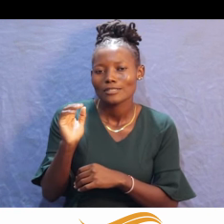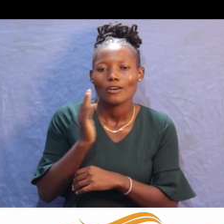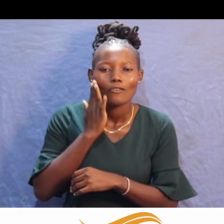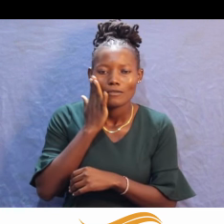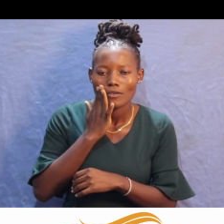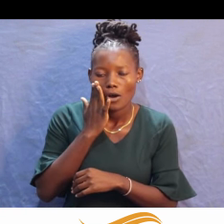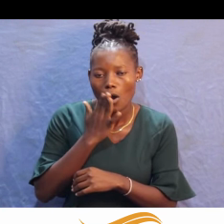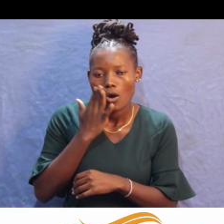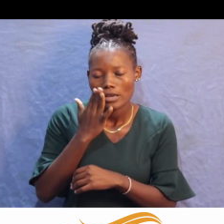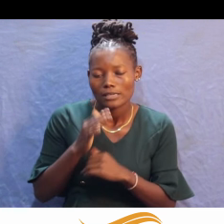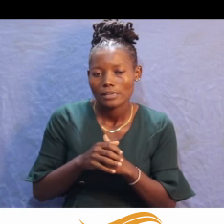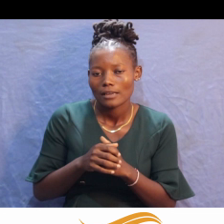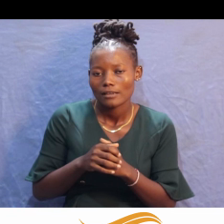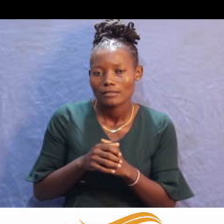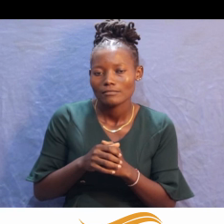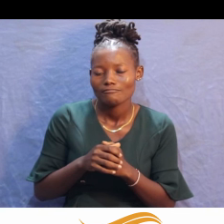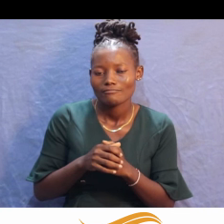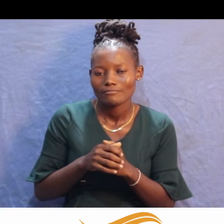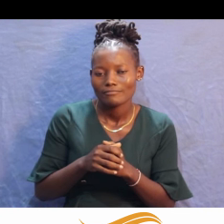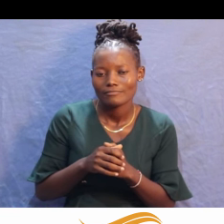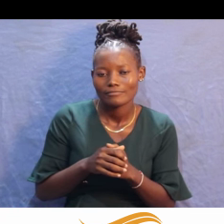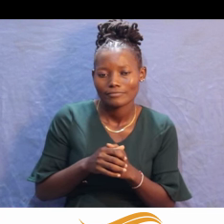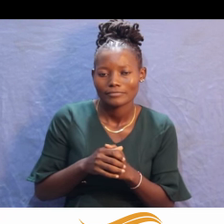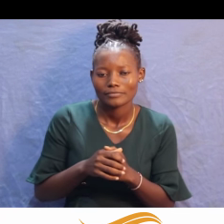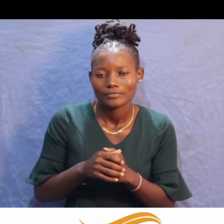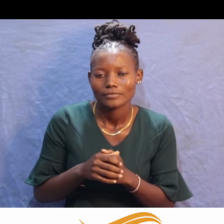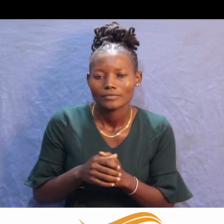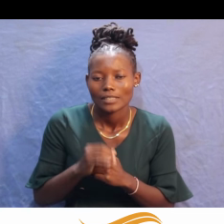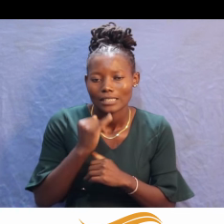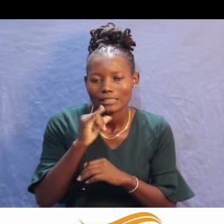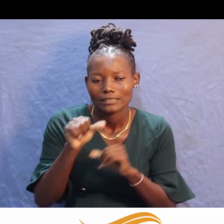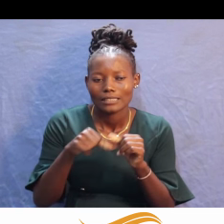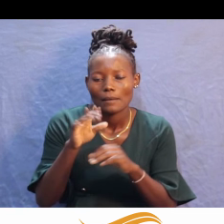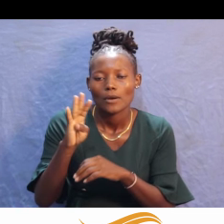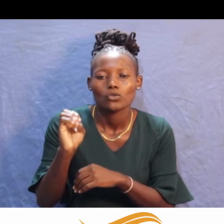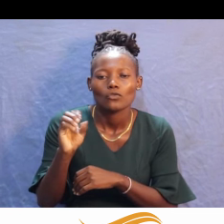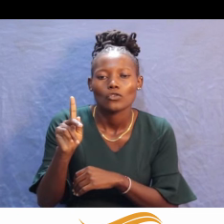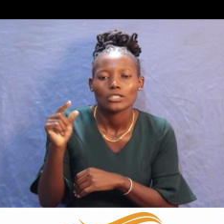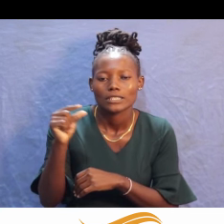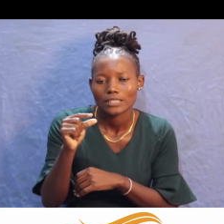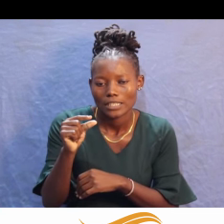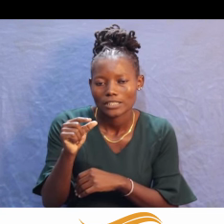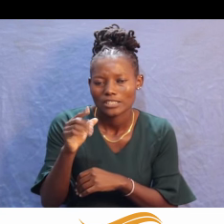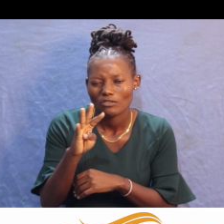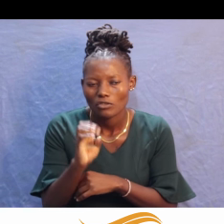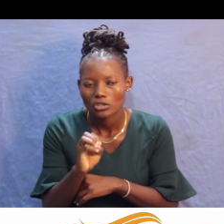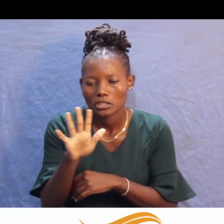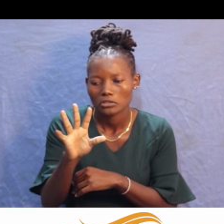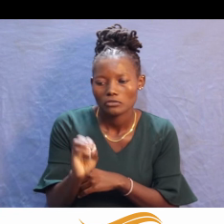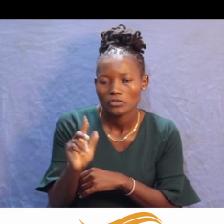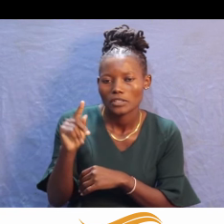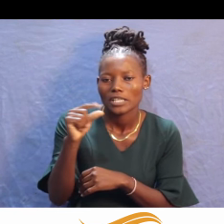fat, regardless of your athletic capacity, is about 40 grams, 40 to 50 grams per